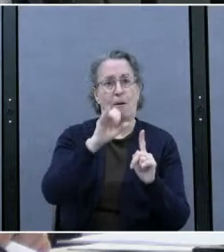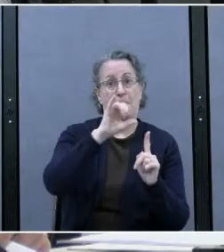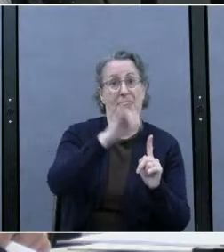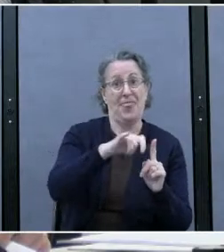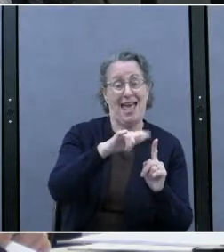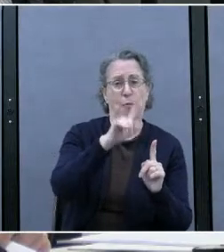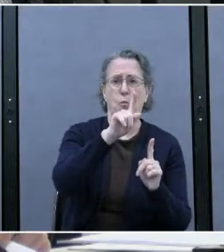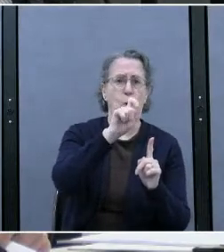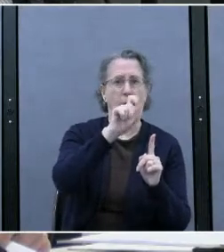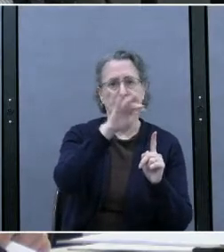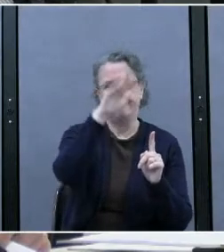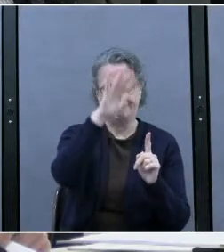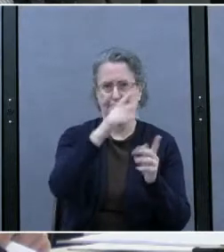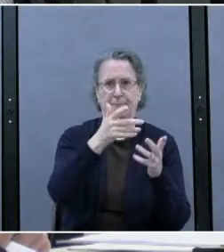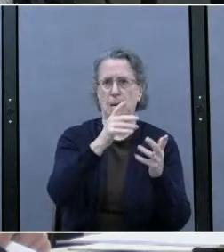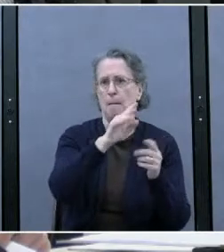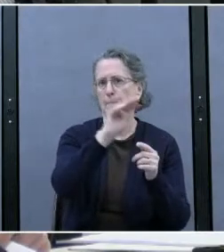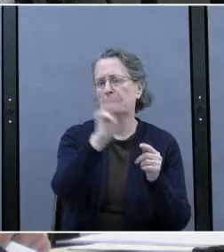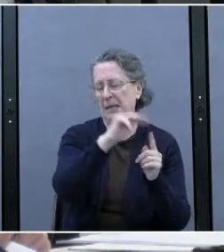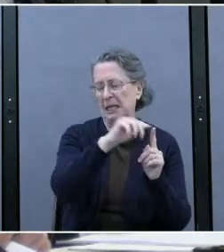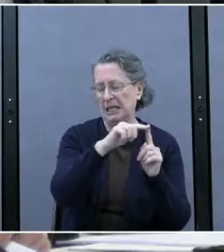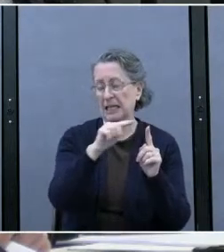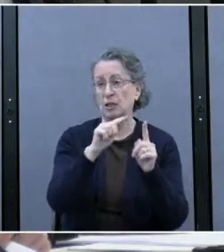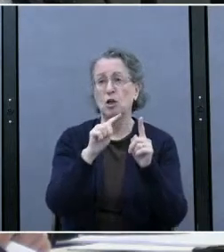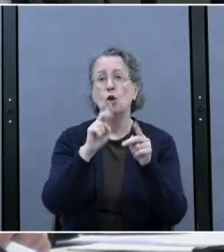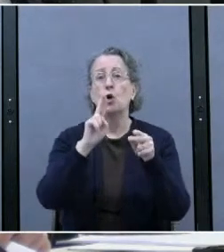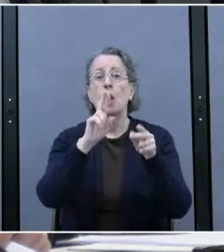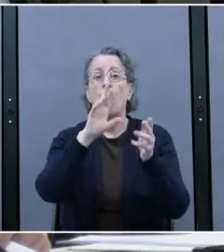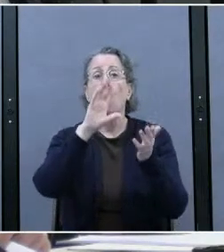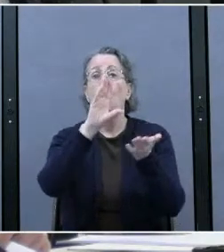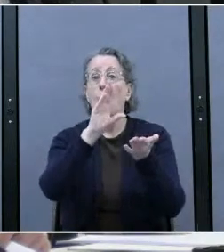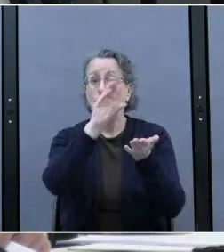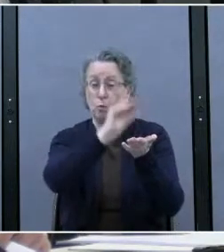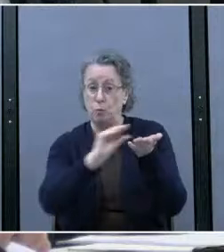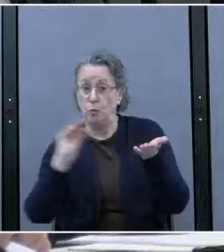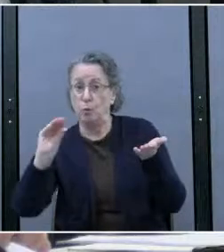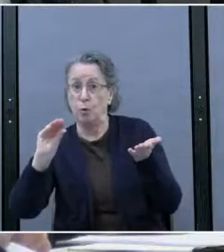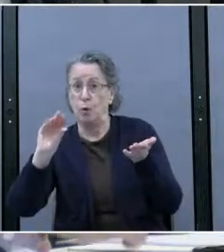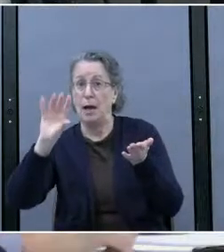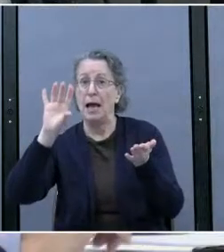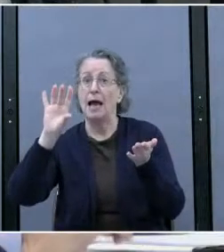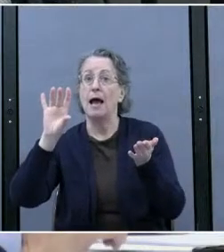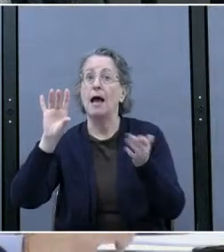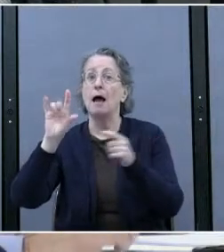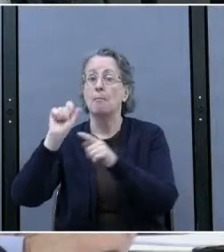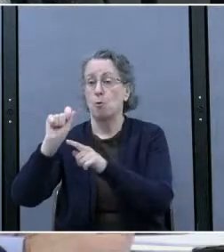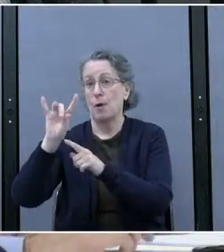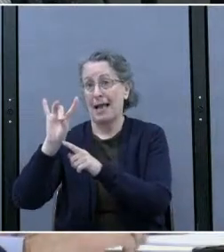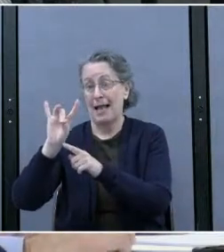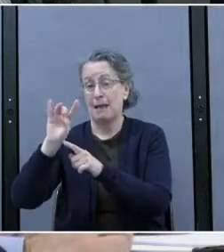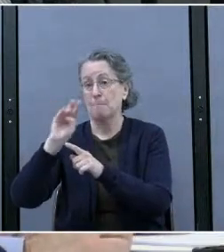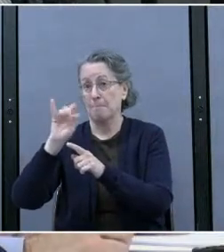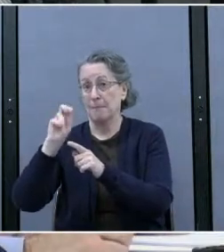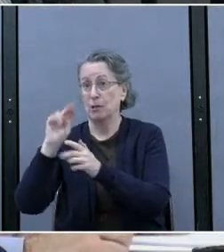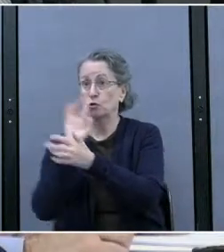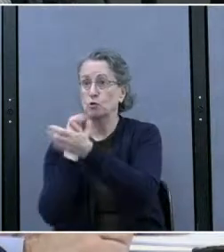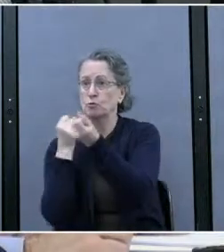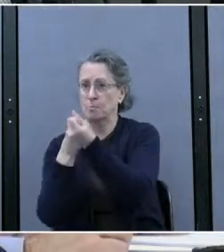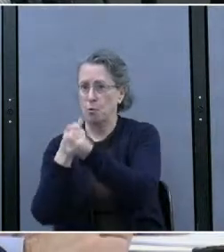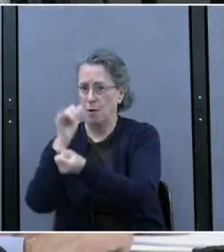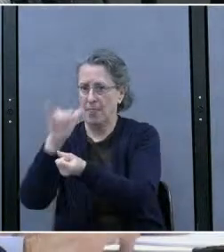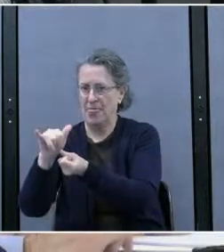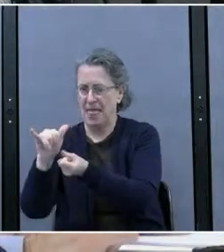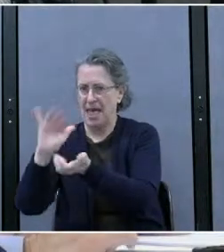there is 1.9 million in the fund balance. Is that your question? No. Okay. It's my again, Kate